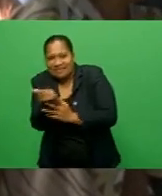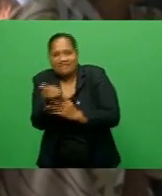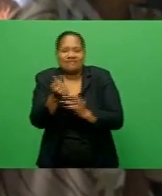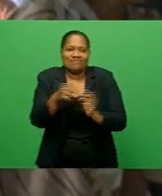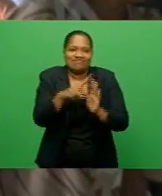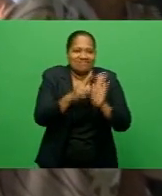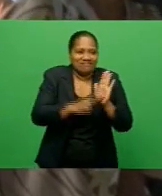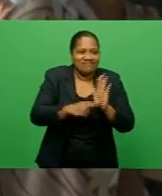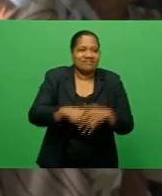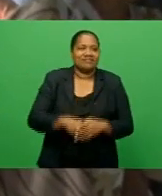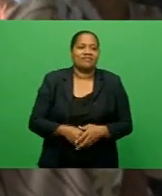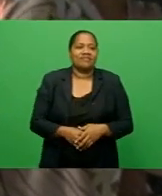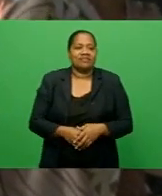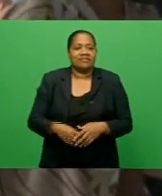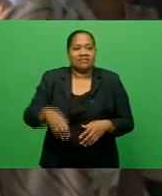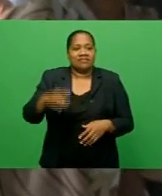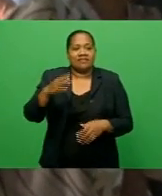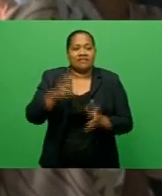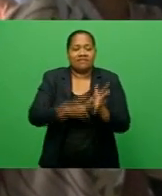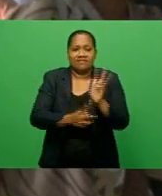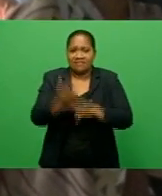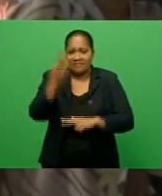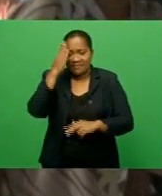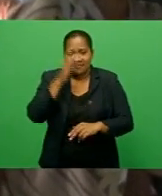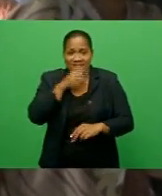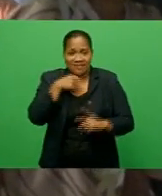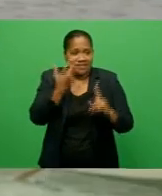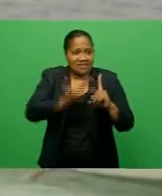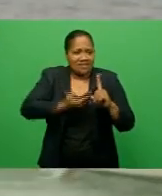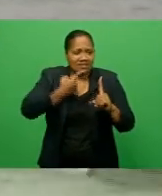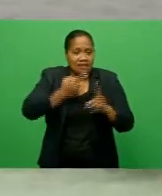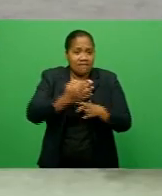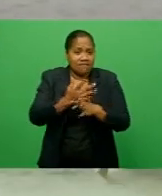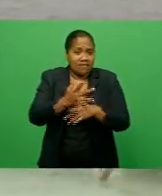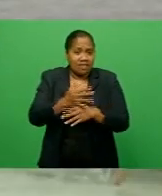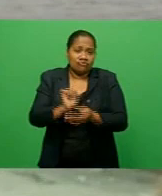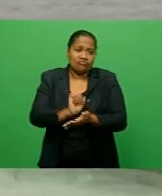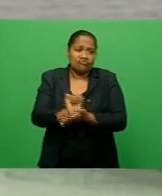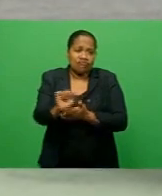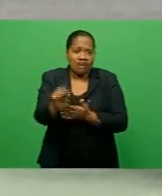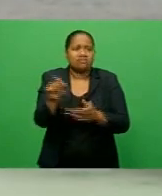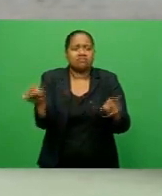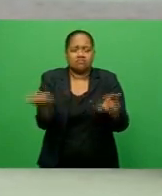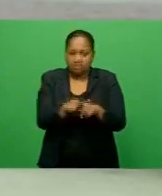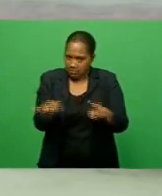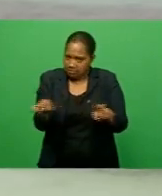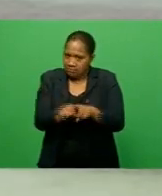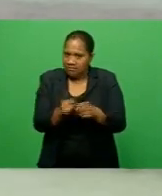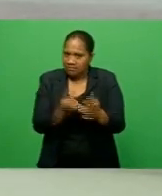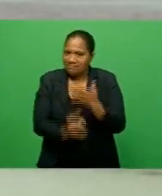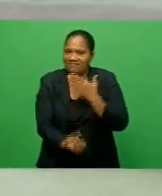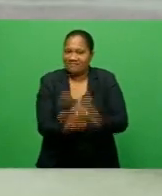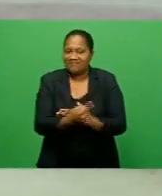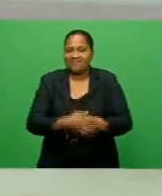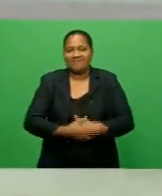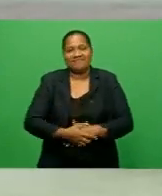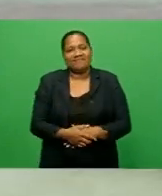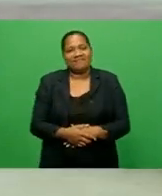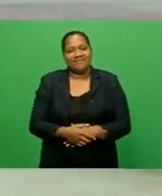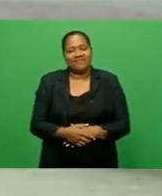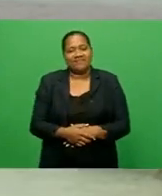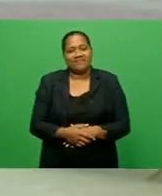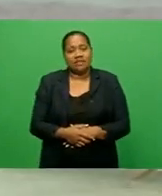Turangani Koro, Chone Wesaleta Lady Lotus says the fish sale also felt a pinch of the pandemic.